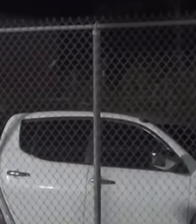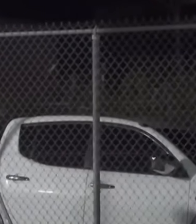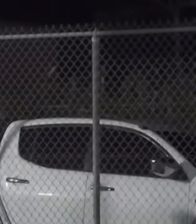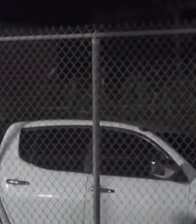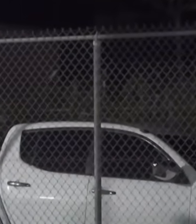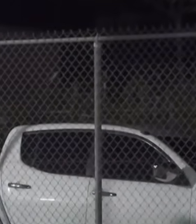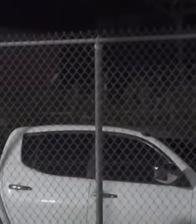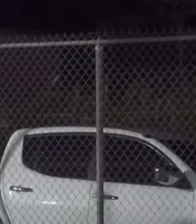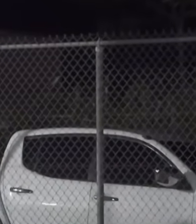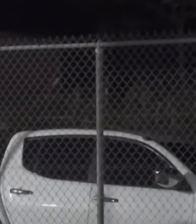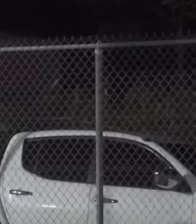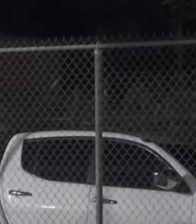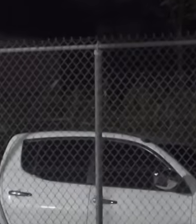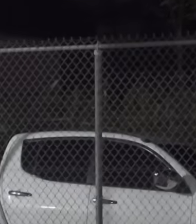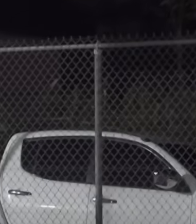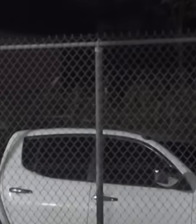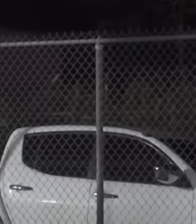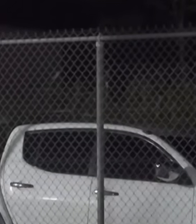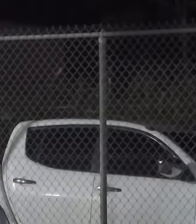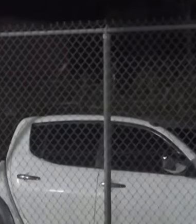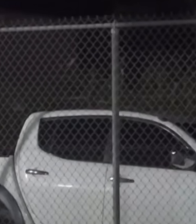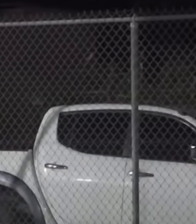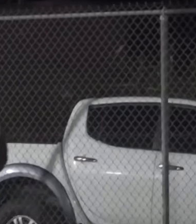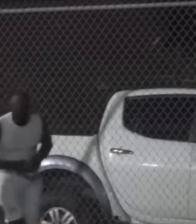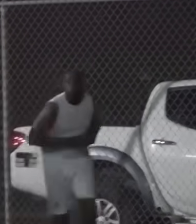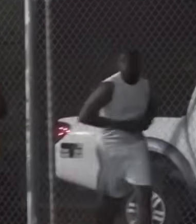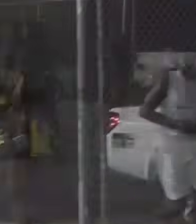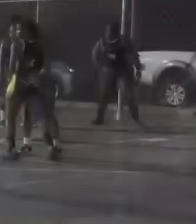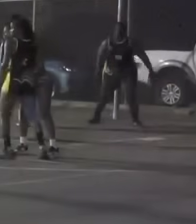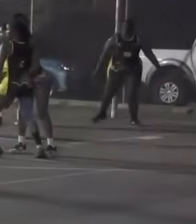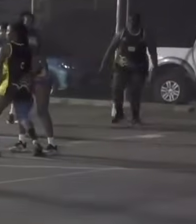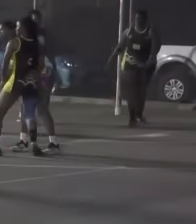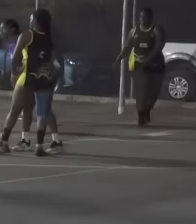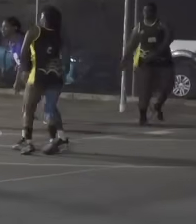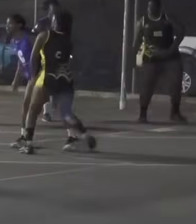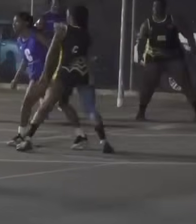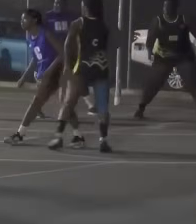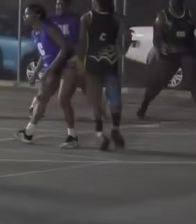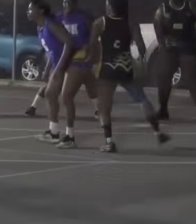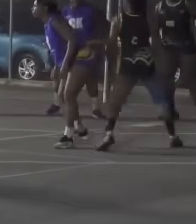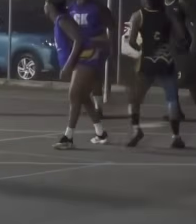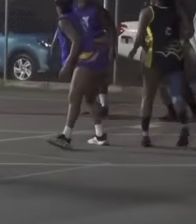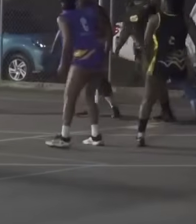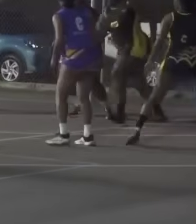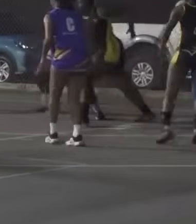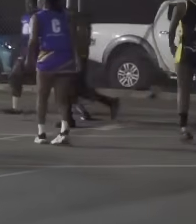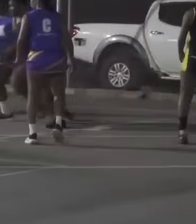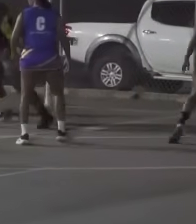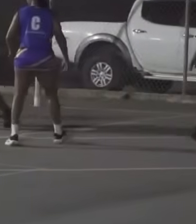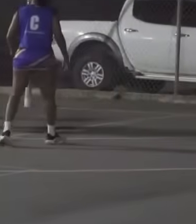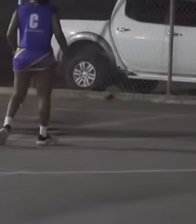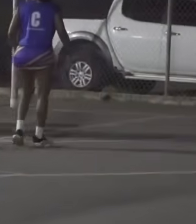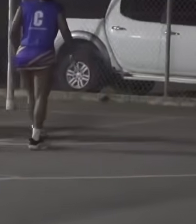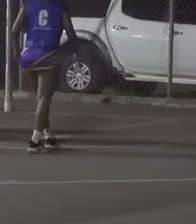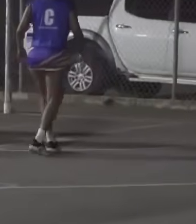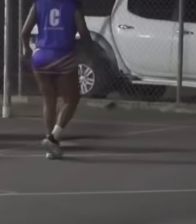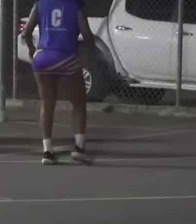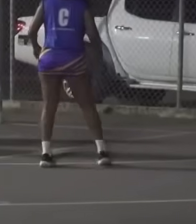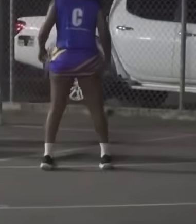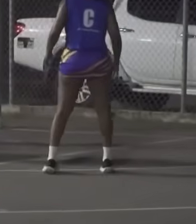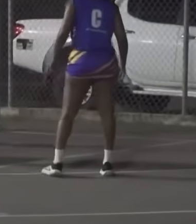the center of it all, and Holder again, another goal. Villa could not contain this wave of UE